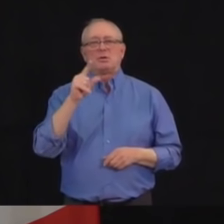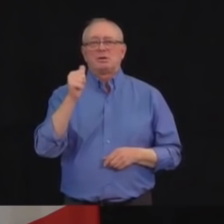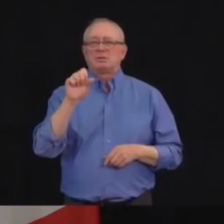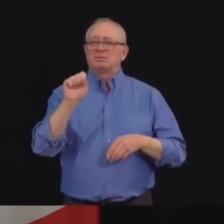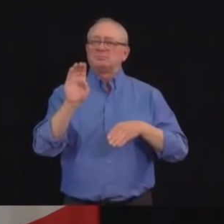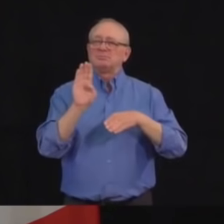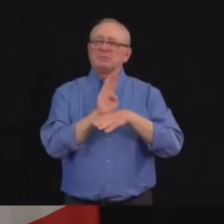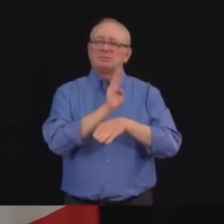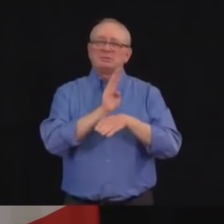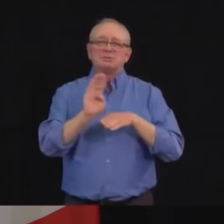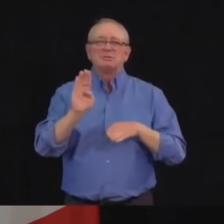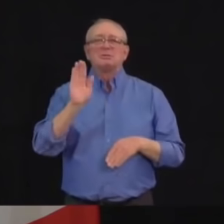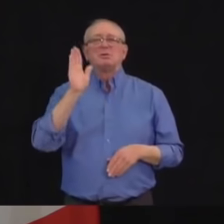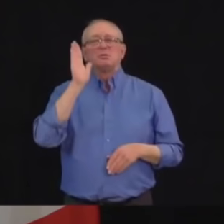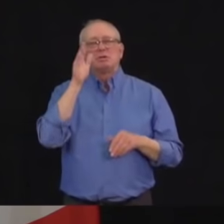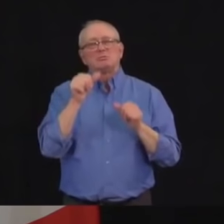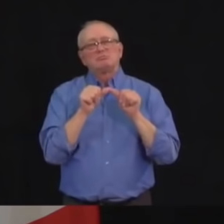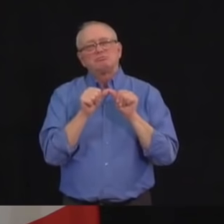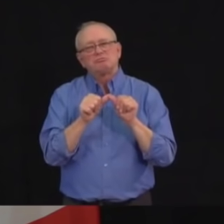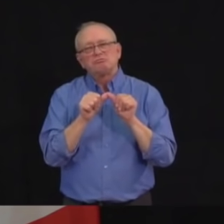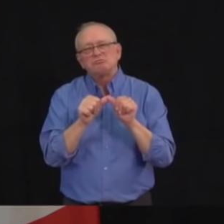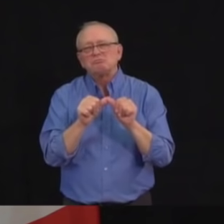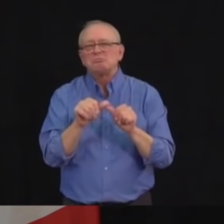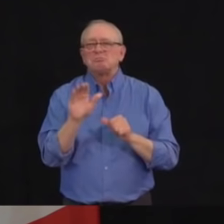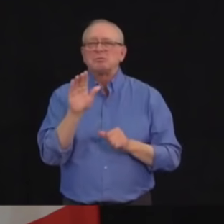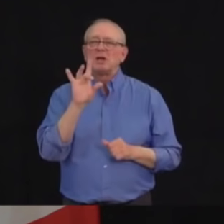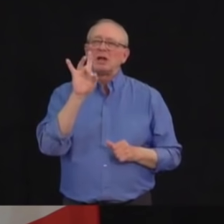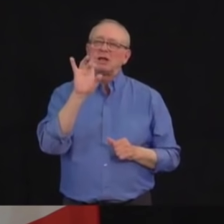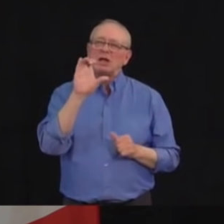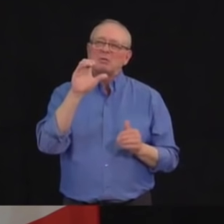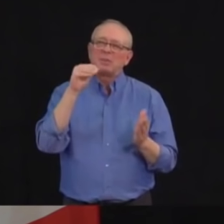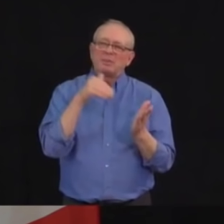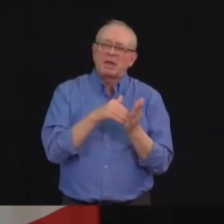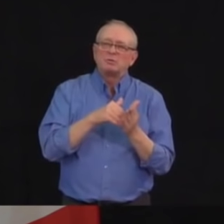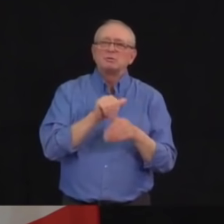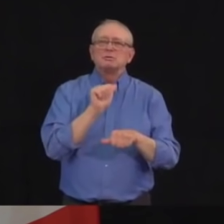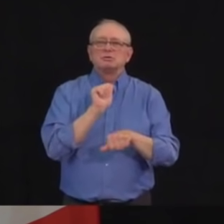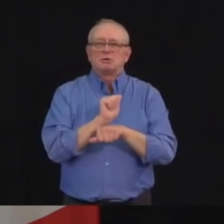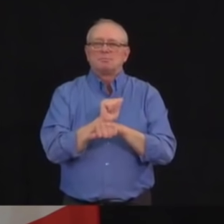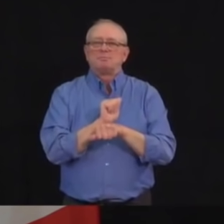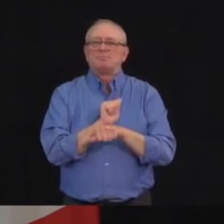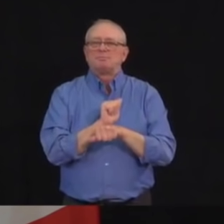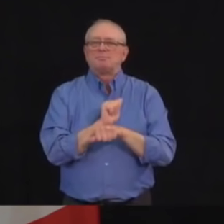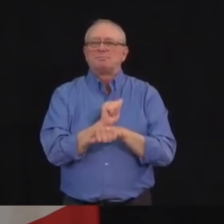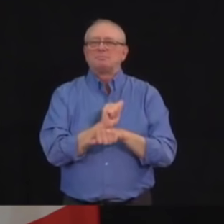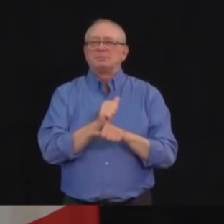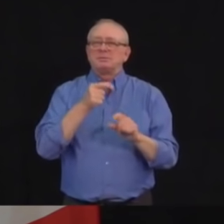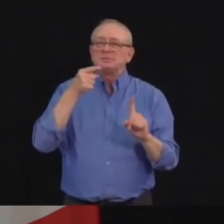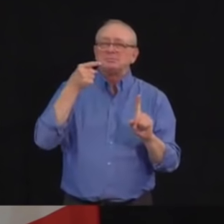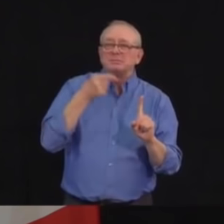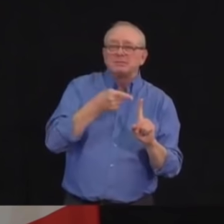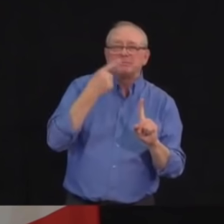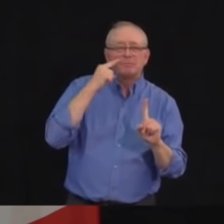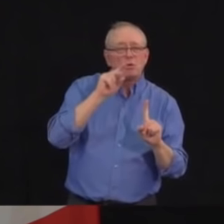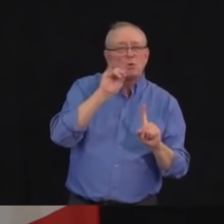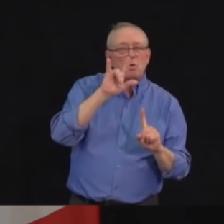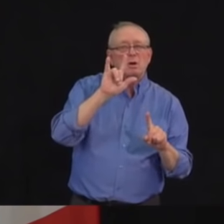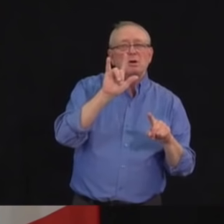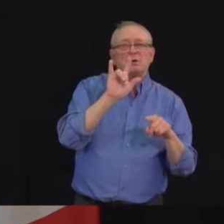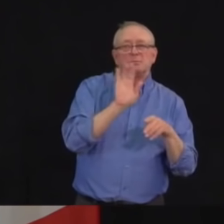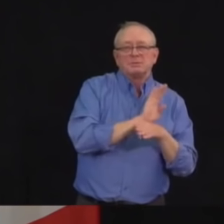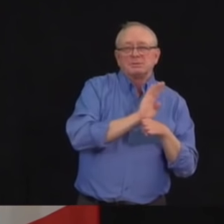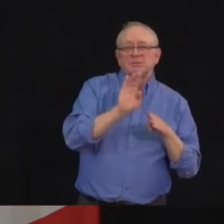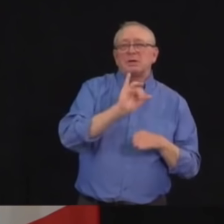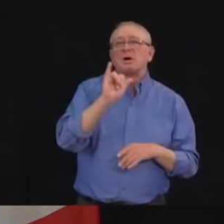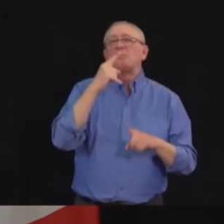approximately 800,000 jobs directly and indirectly, that generates tens of billions of dollars of revenue, more than any